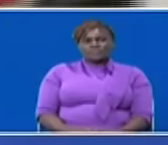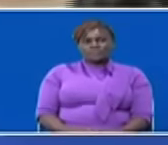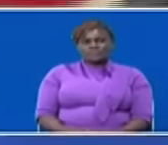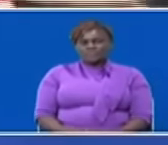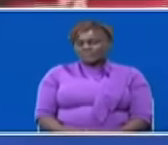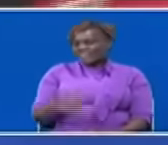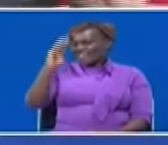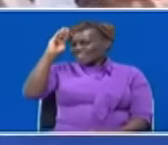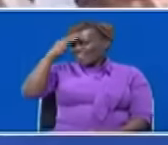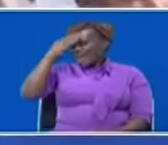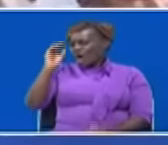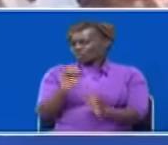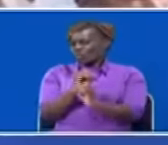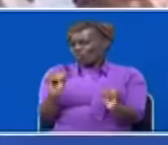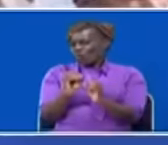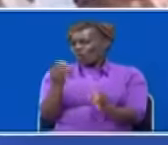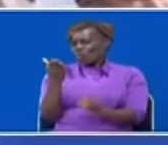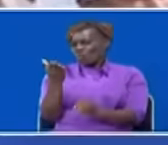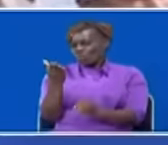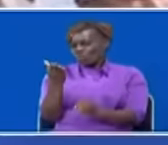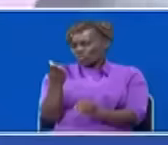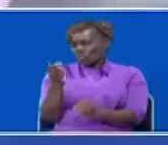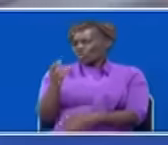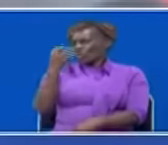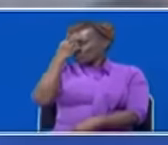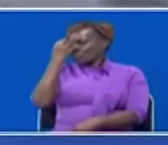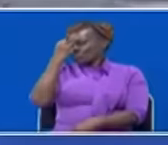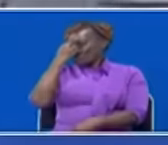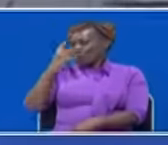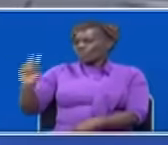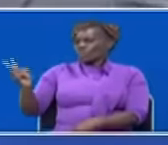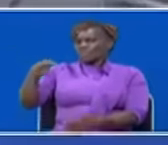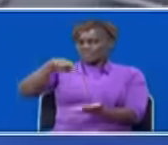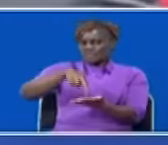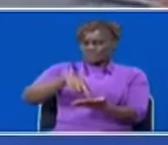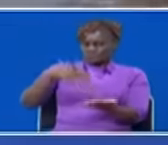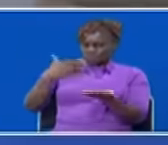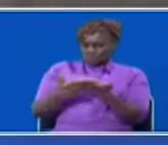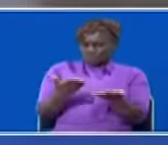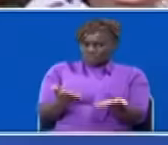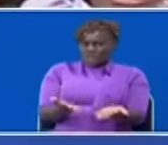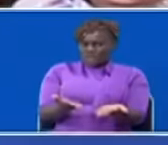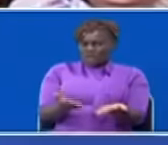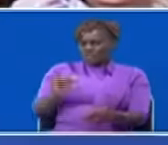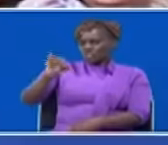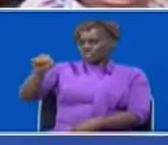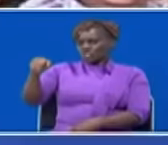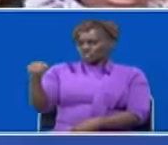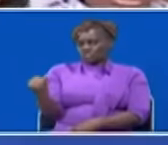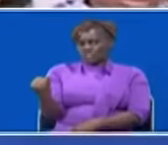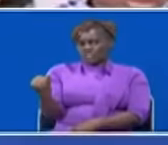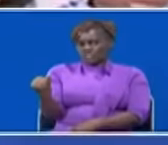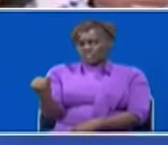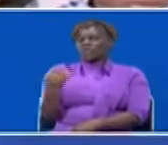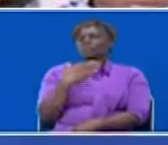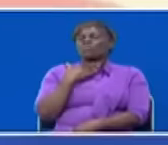There is no doubt about Deputy President William Ruto's presidential ambitions. And so far, he has stuck to the Jubilee tune of seeking